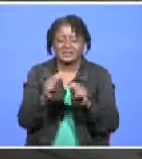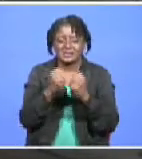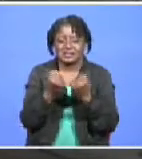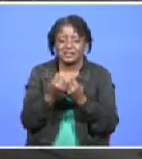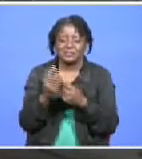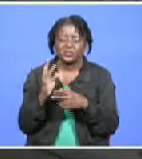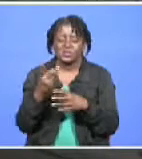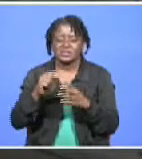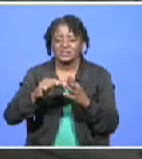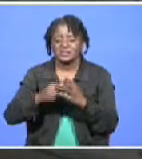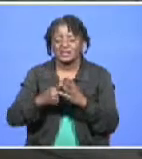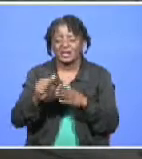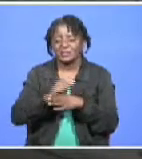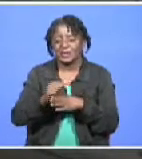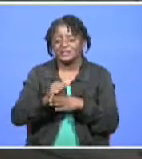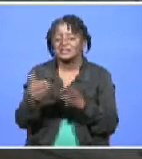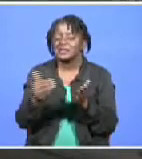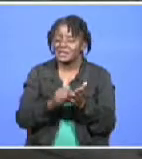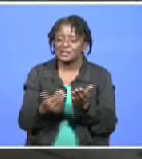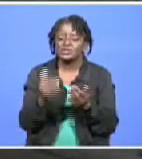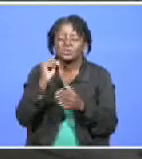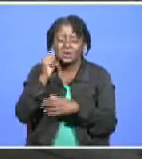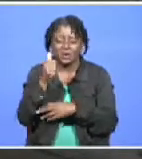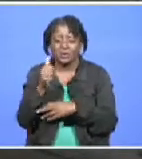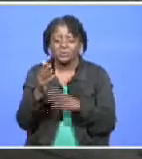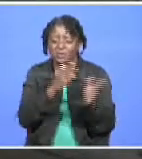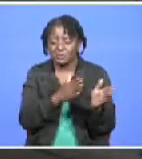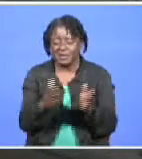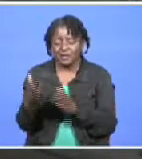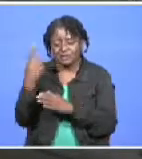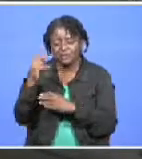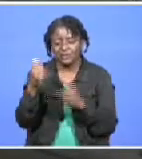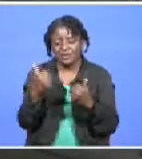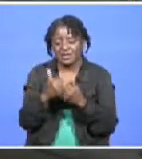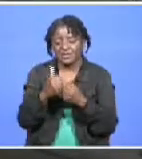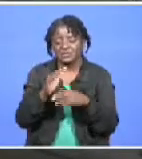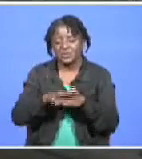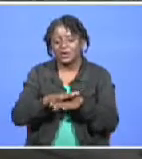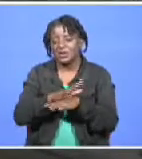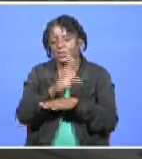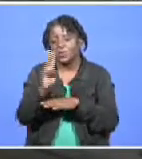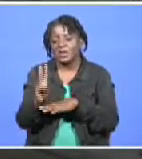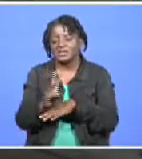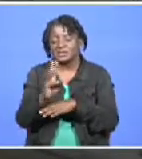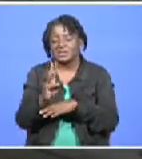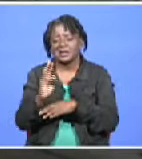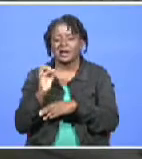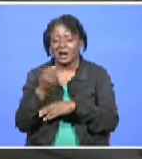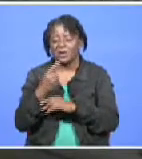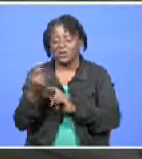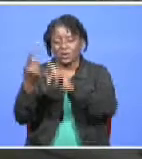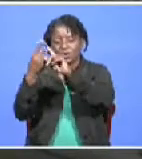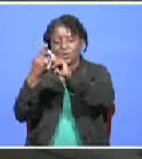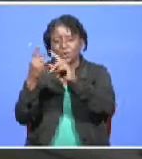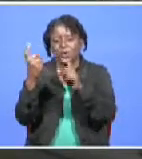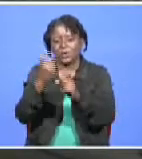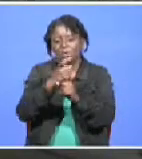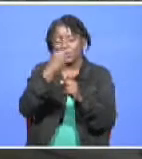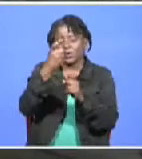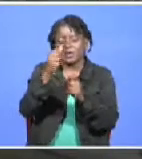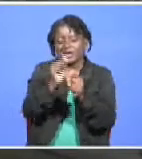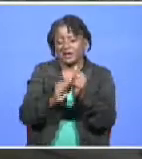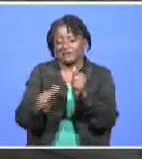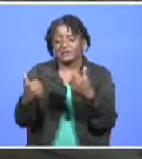start practice again tomorrow and then get ready for the games on Wednesday. And our goal is to win every game here, and our goal is when we leave